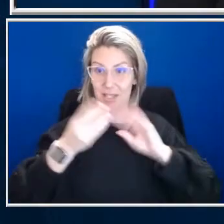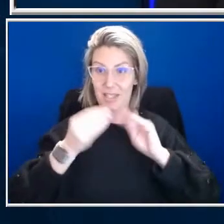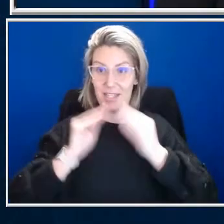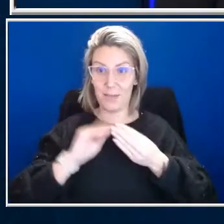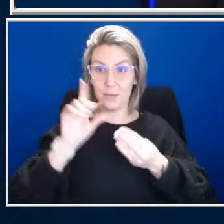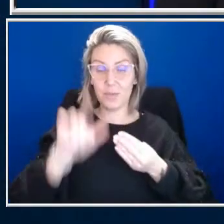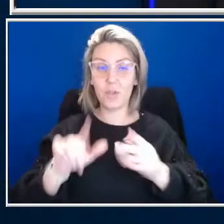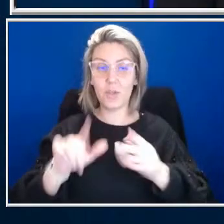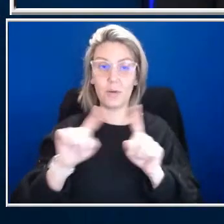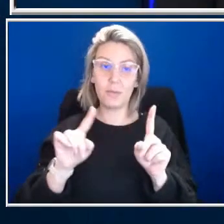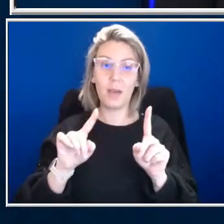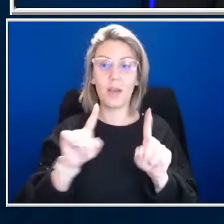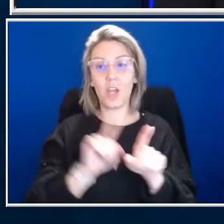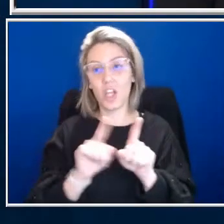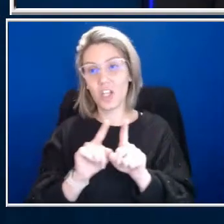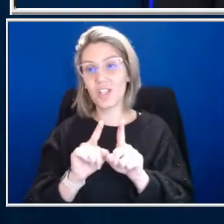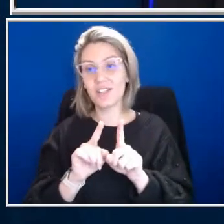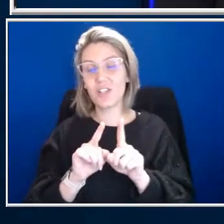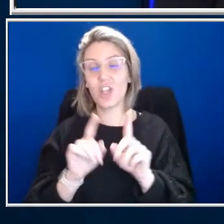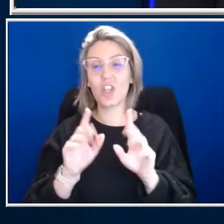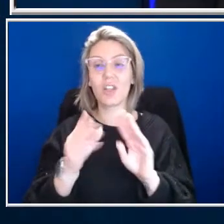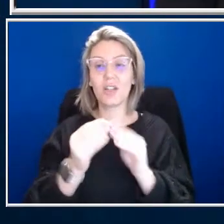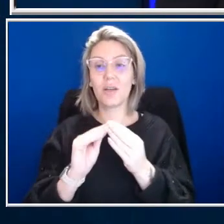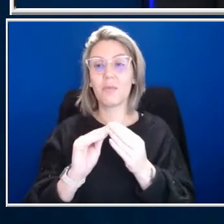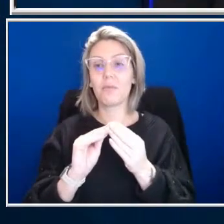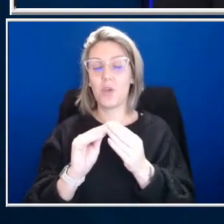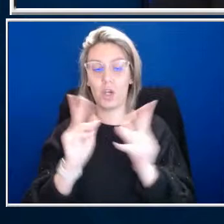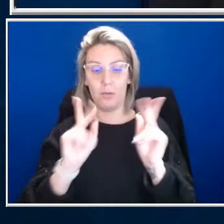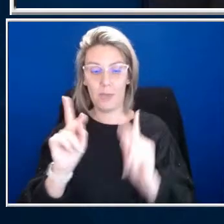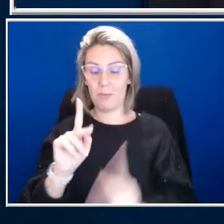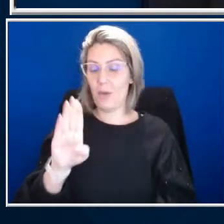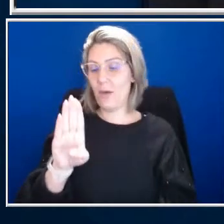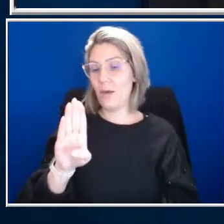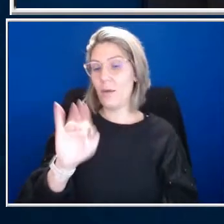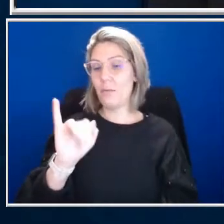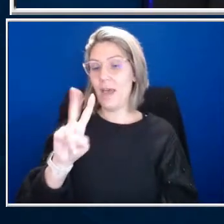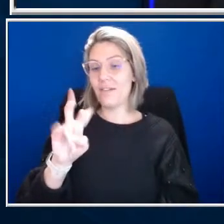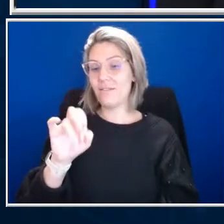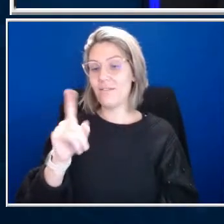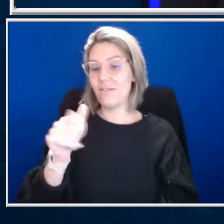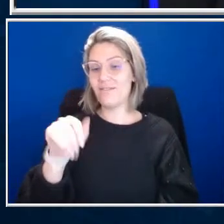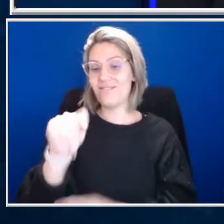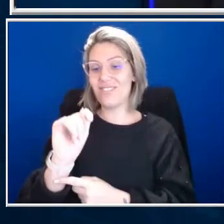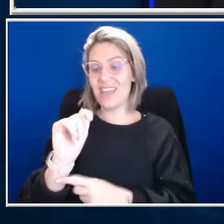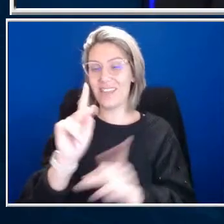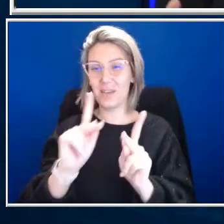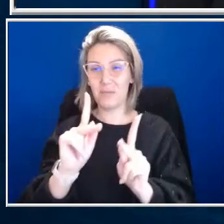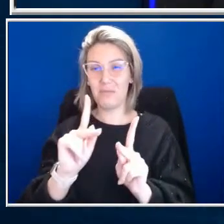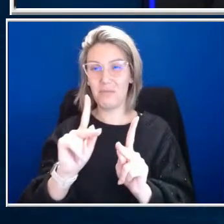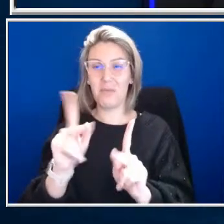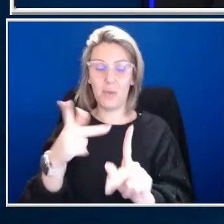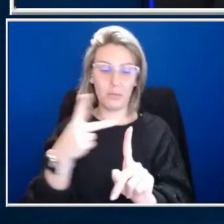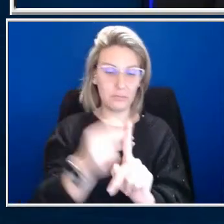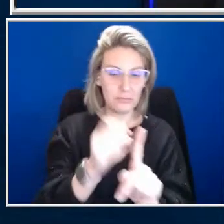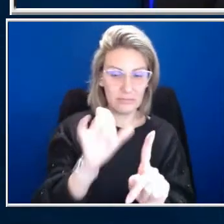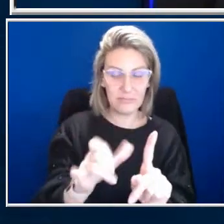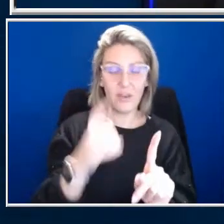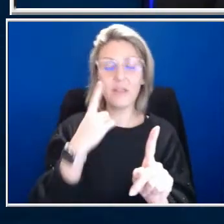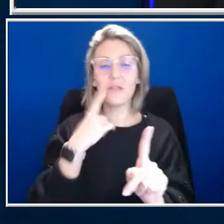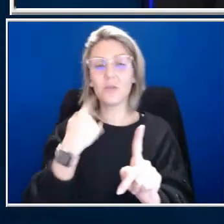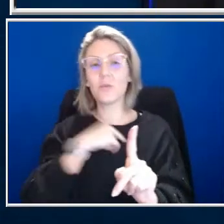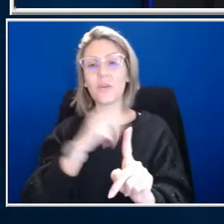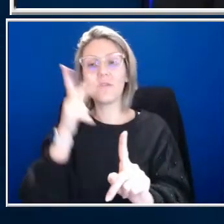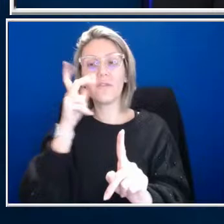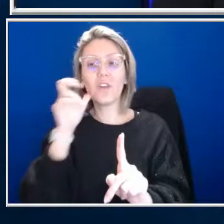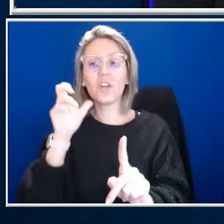know the number of people getting the bivalent booster vaccine, it's also low still. So we've heard Doc Hawk mention this before, but we want to hear in your